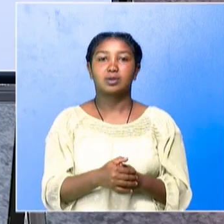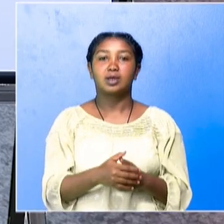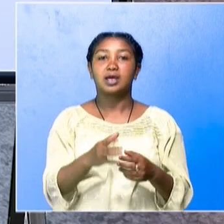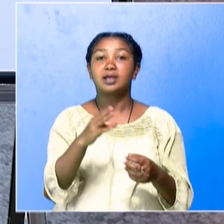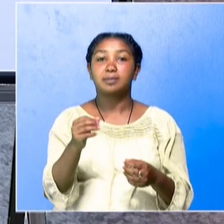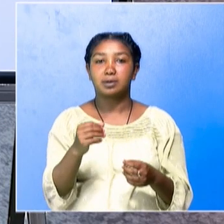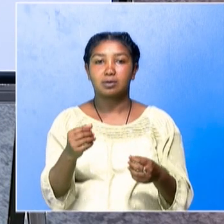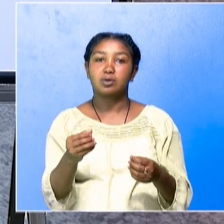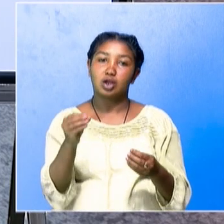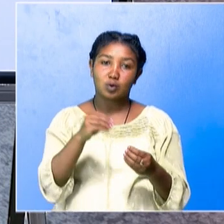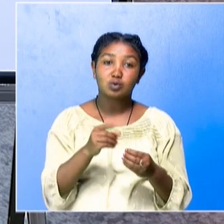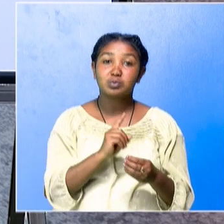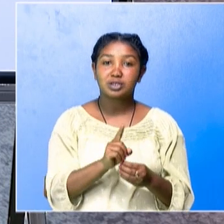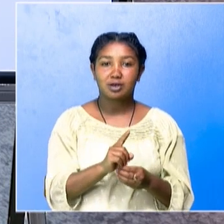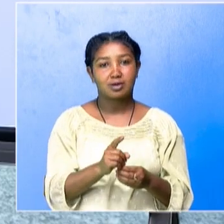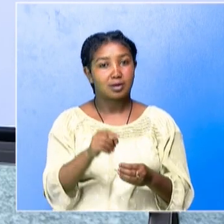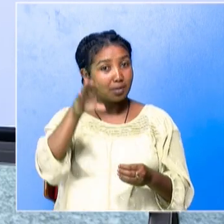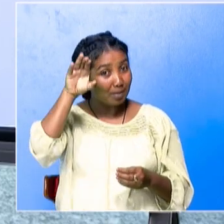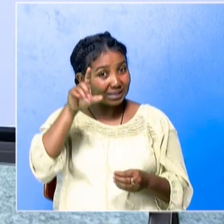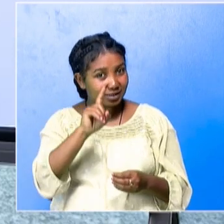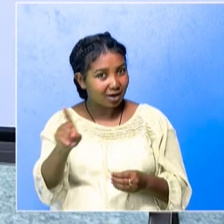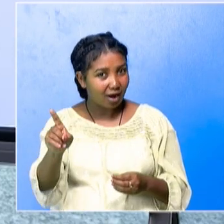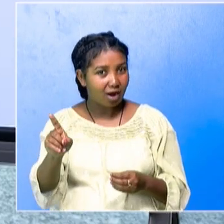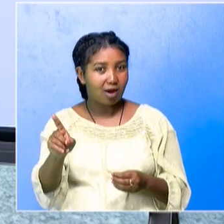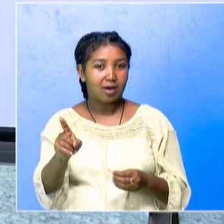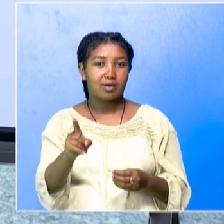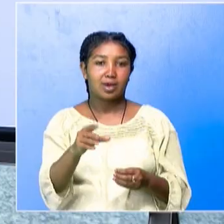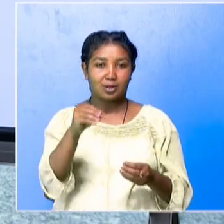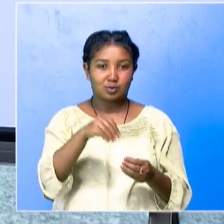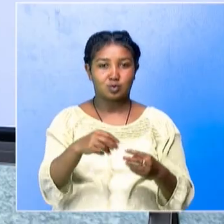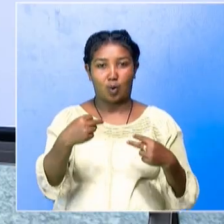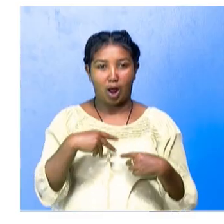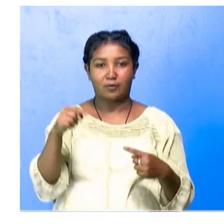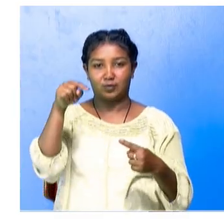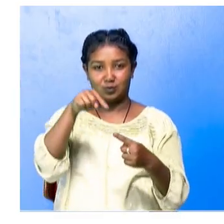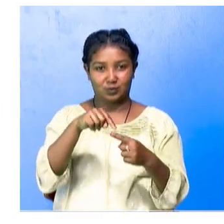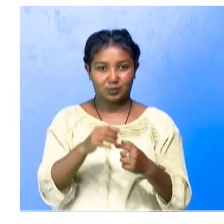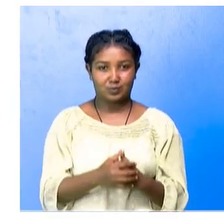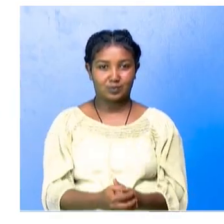and also what? Must and also have to.